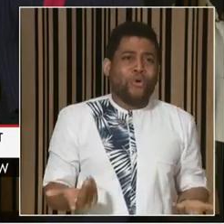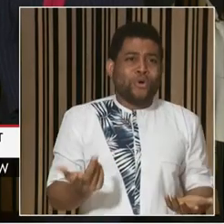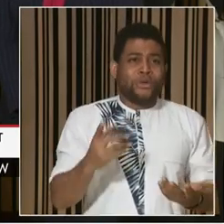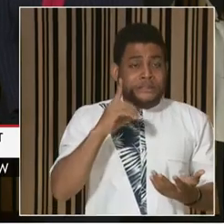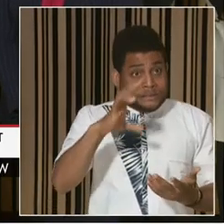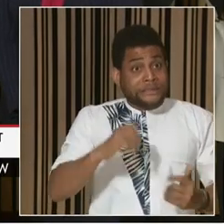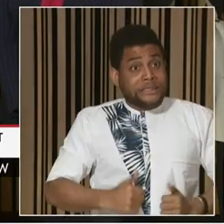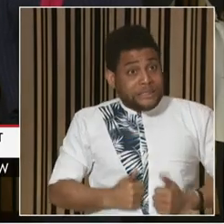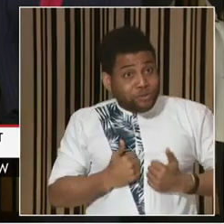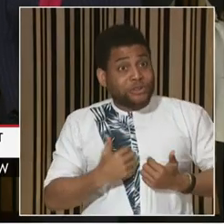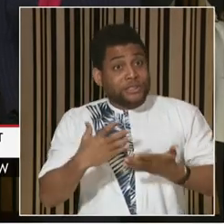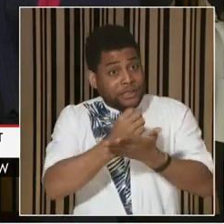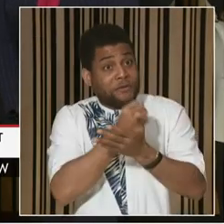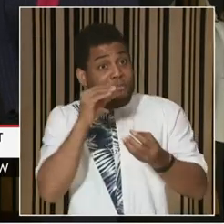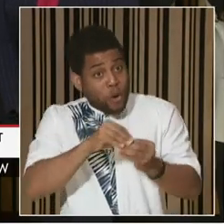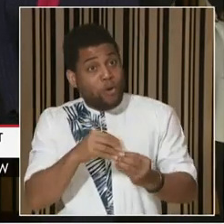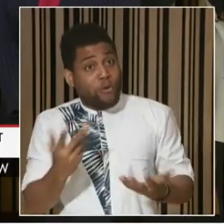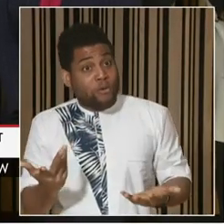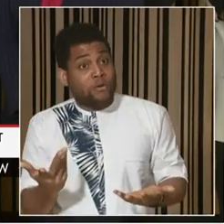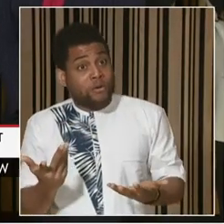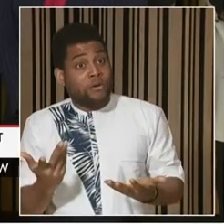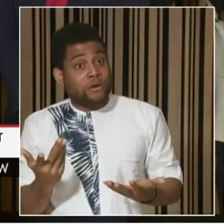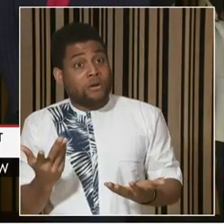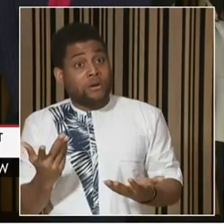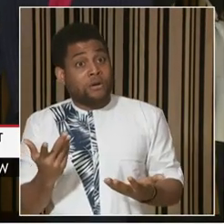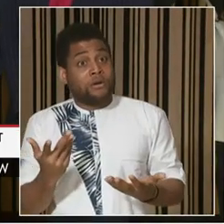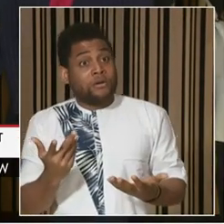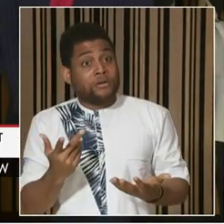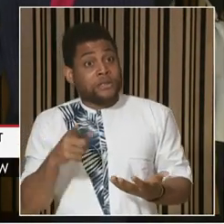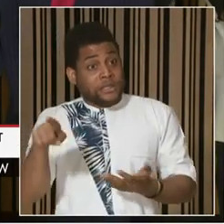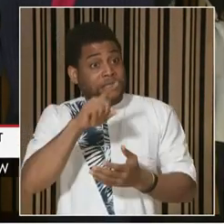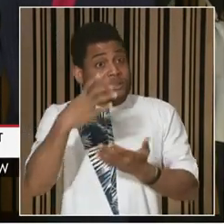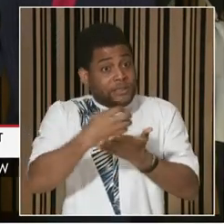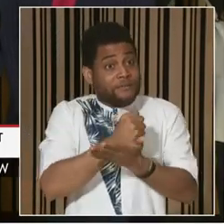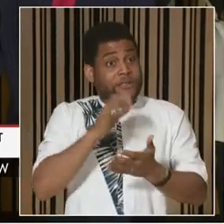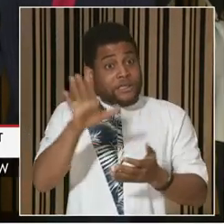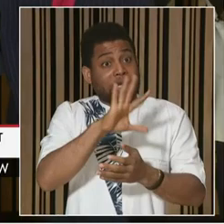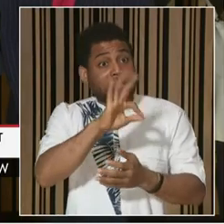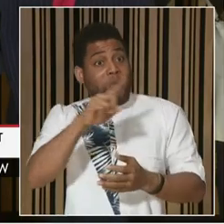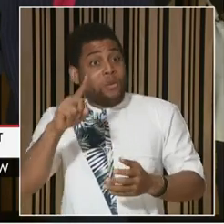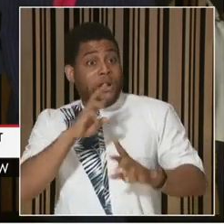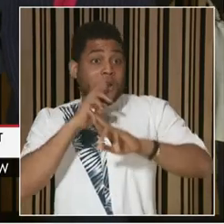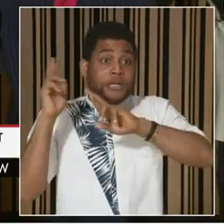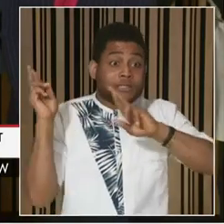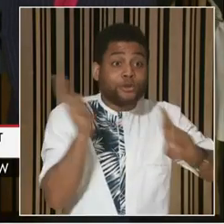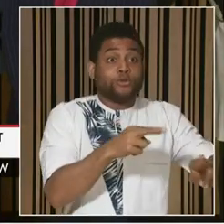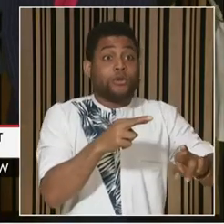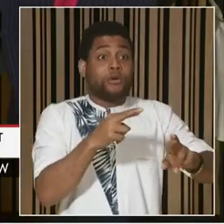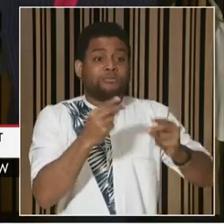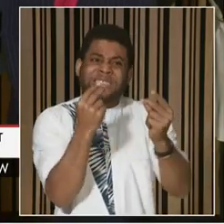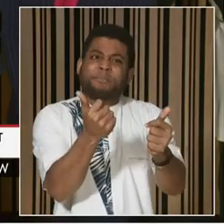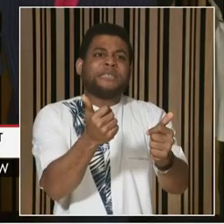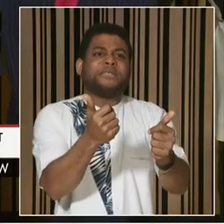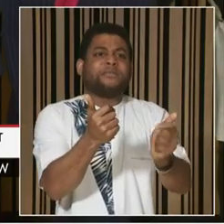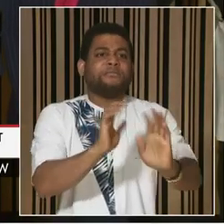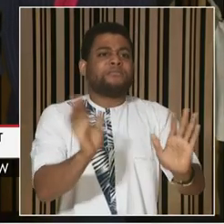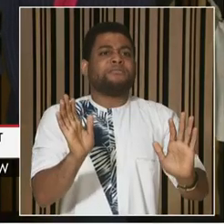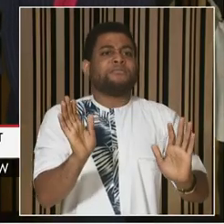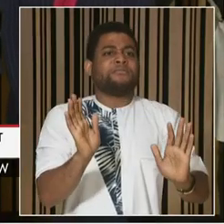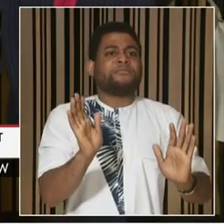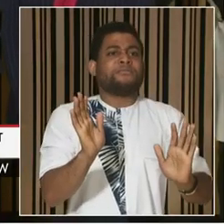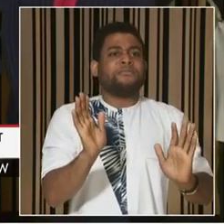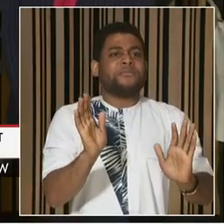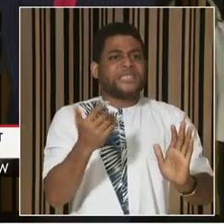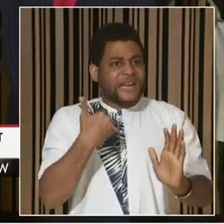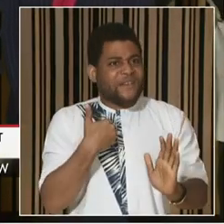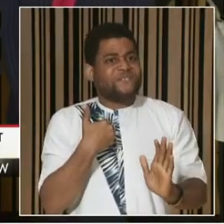They deserve to have their 911 call answered immediately and to have professional